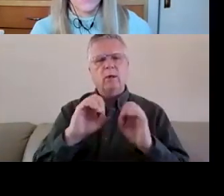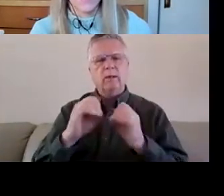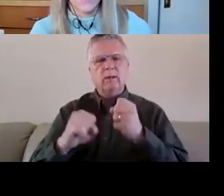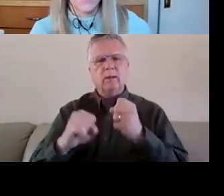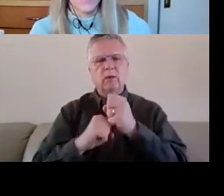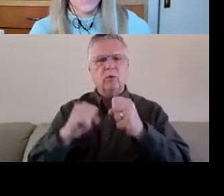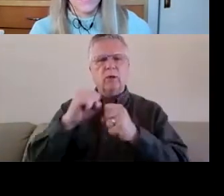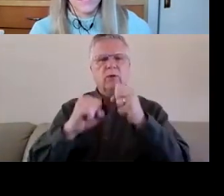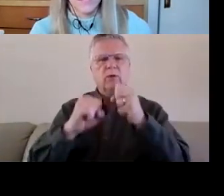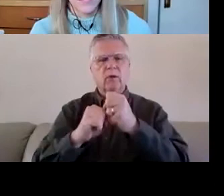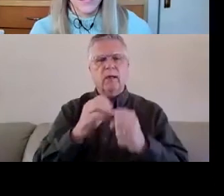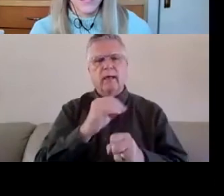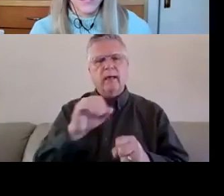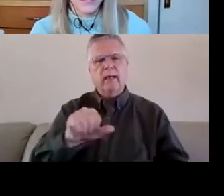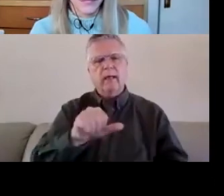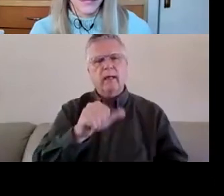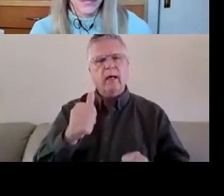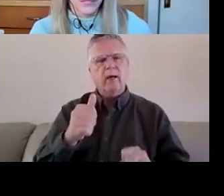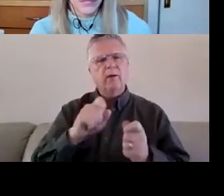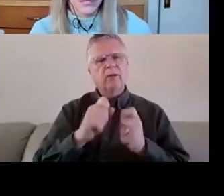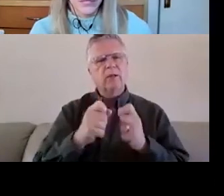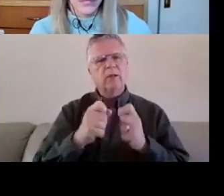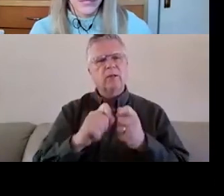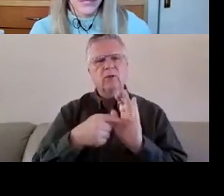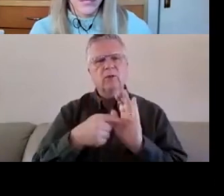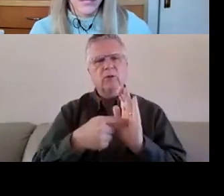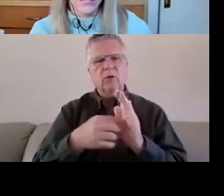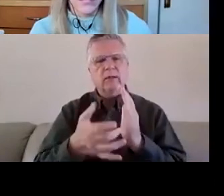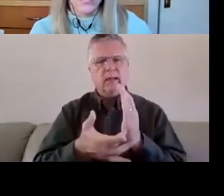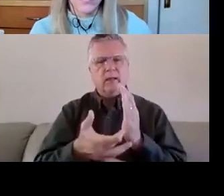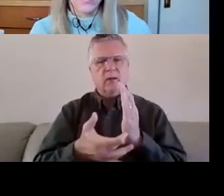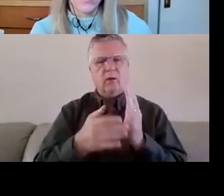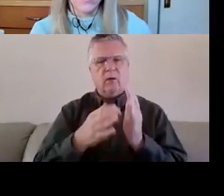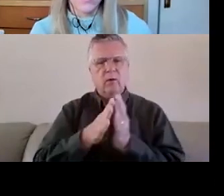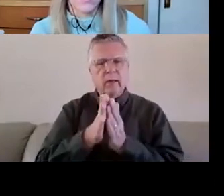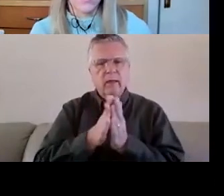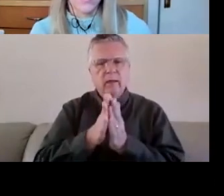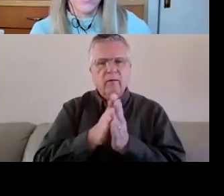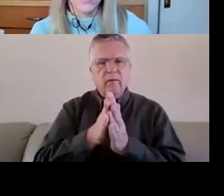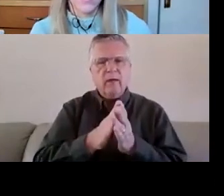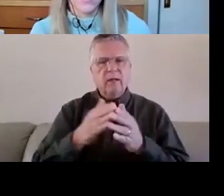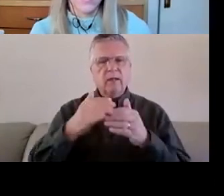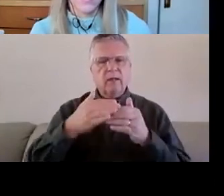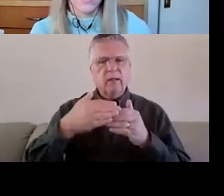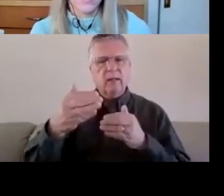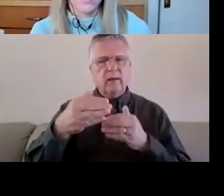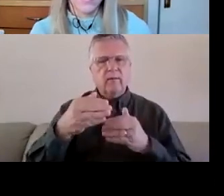changes to reflect technological innovations since